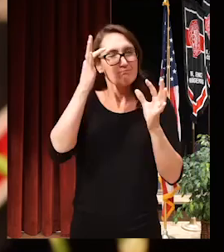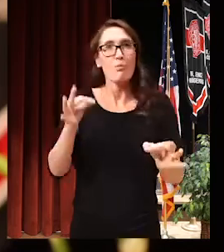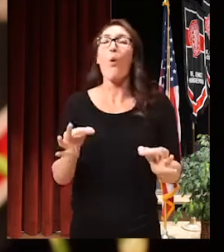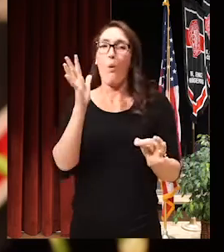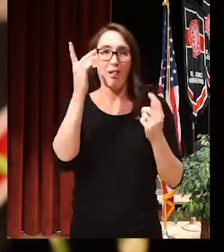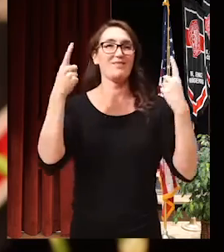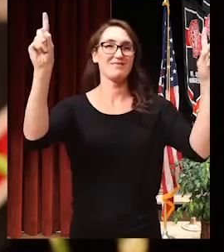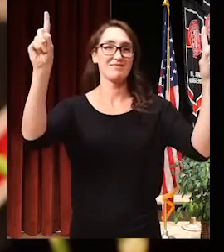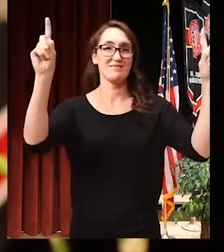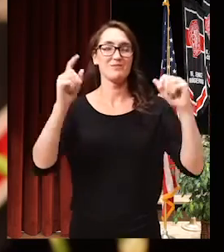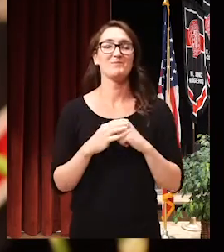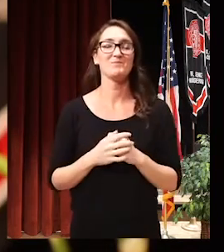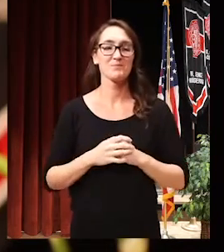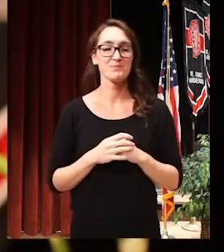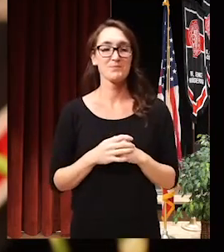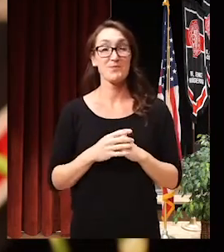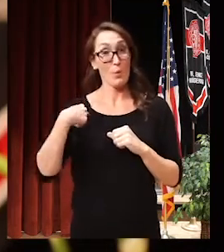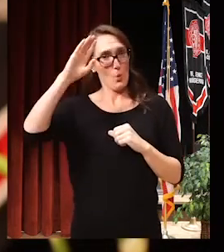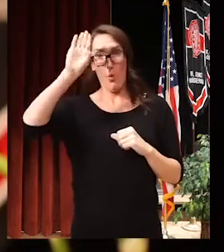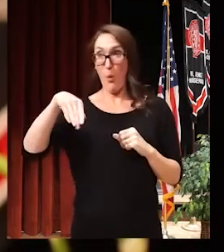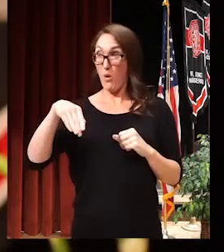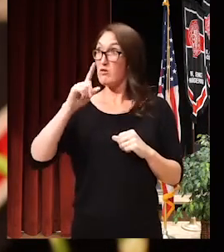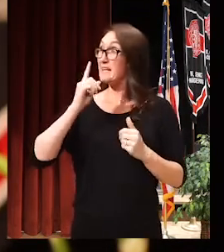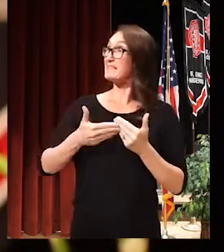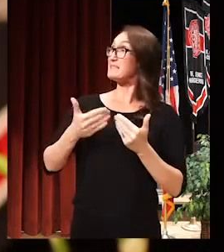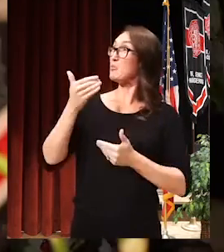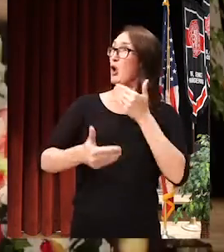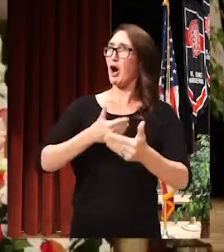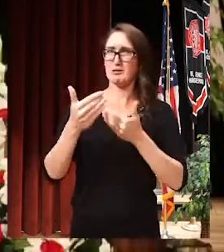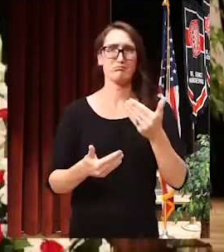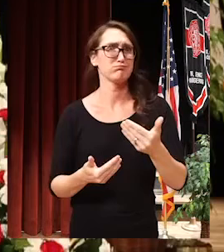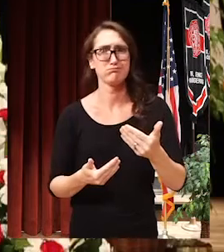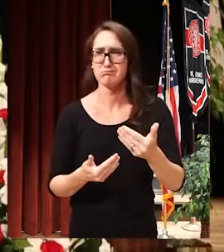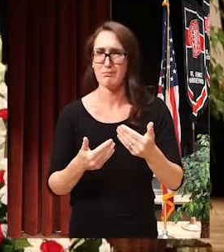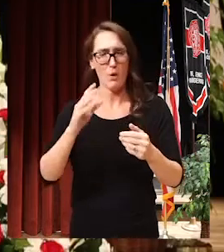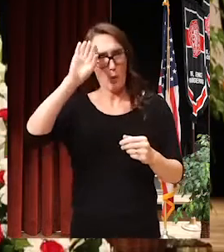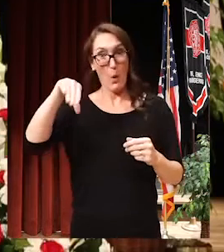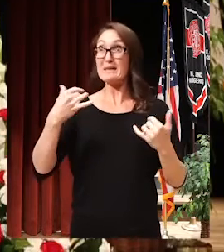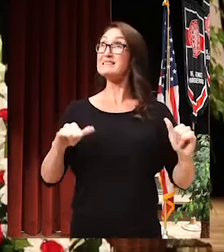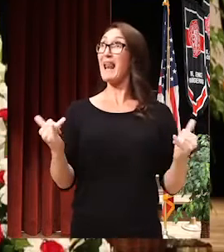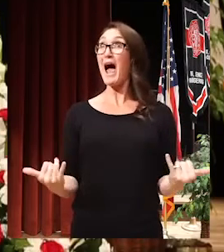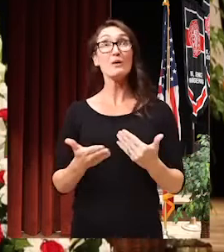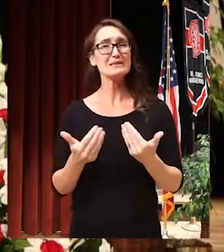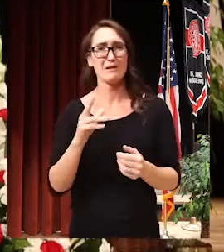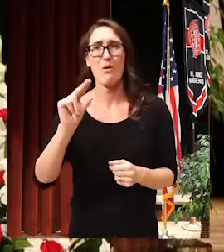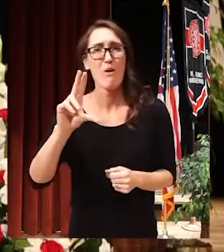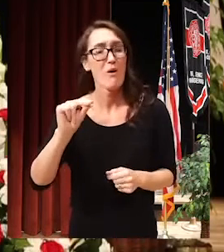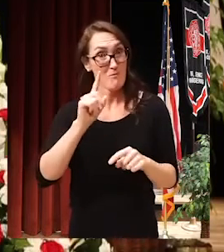make it. We know it wasn't easy. We know it's still not easy, but you did